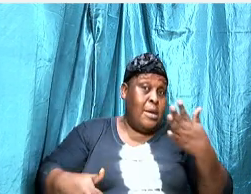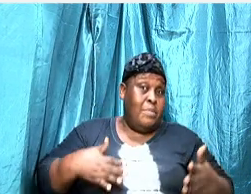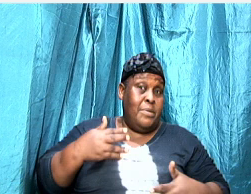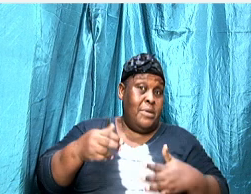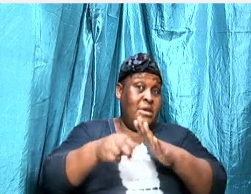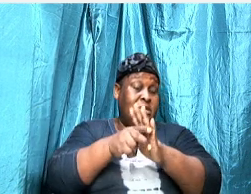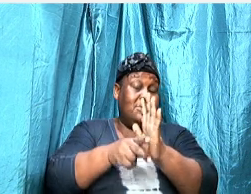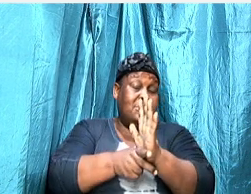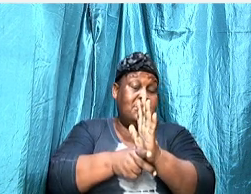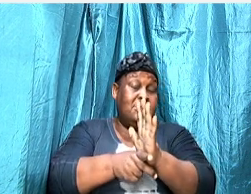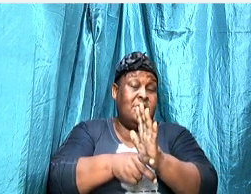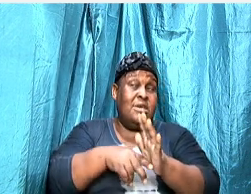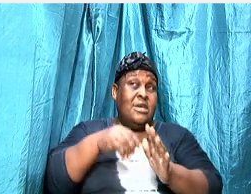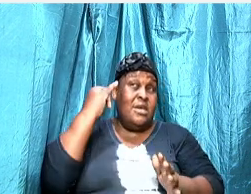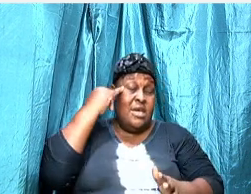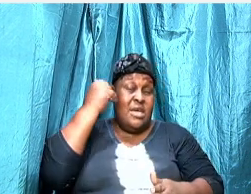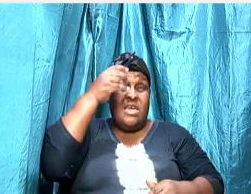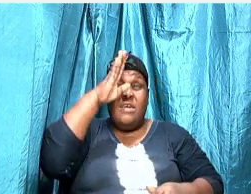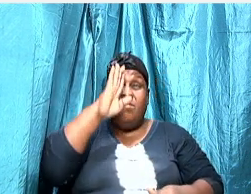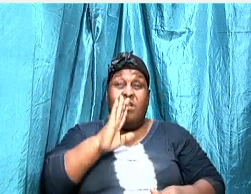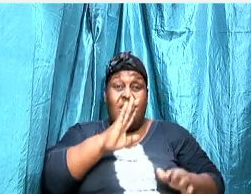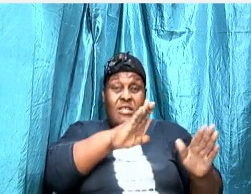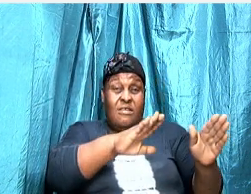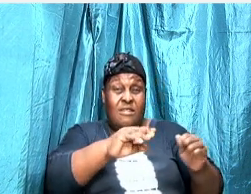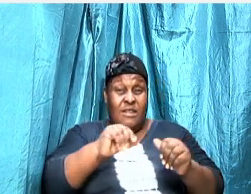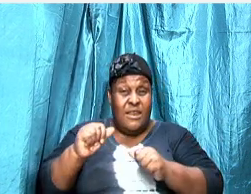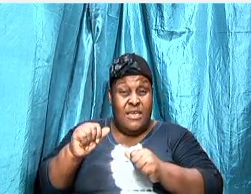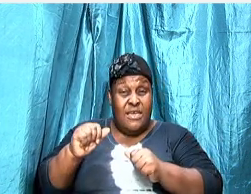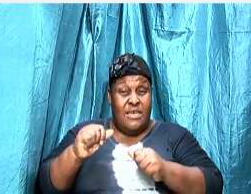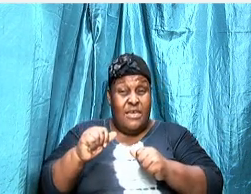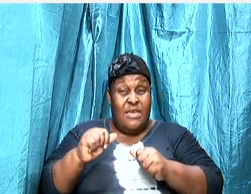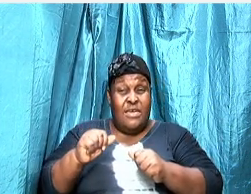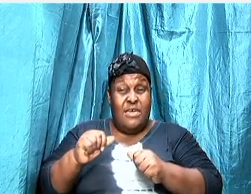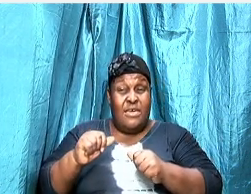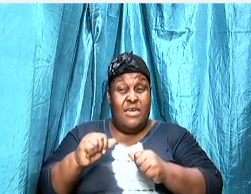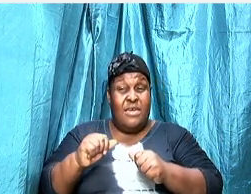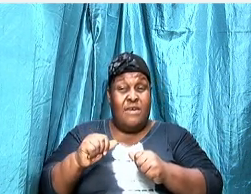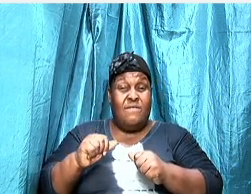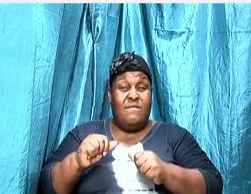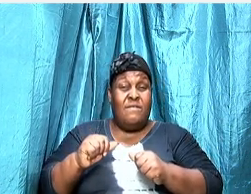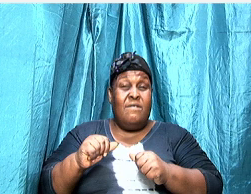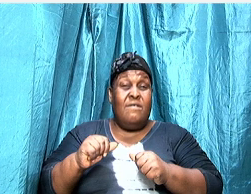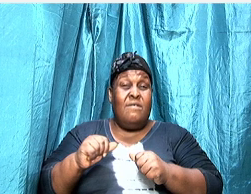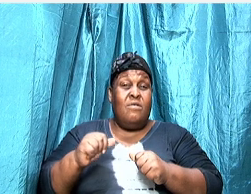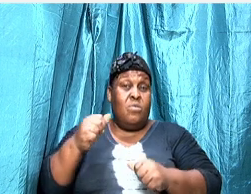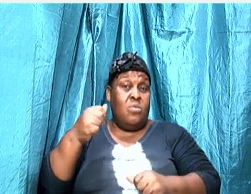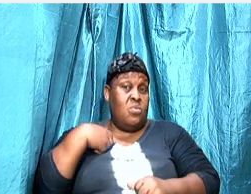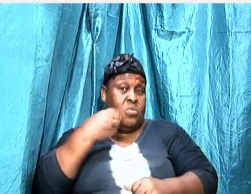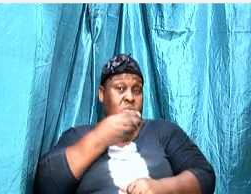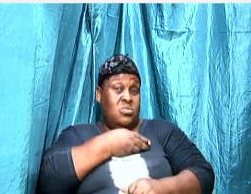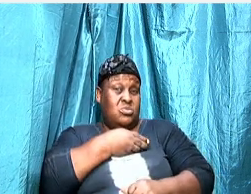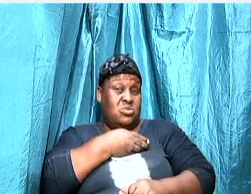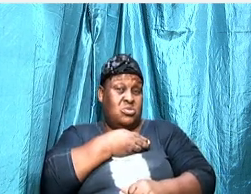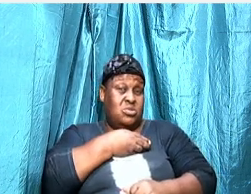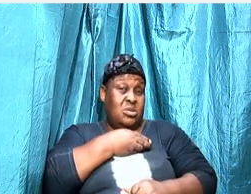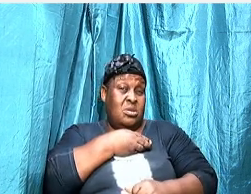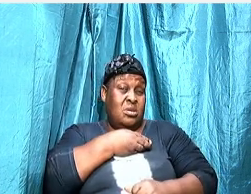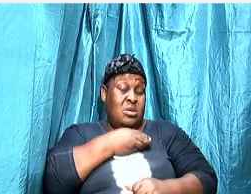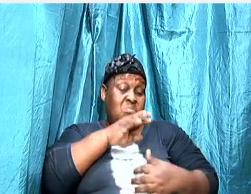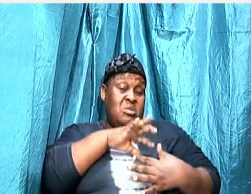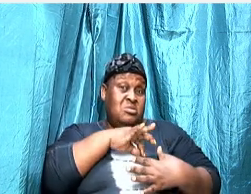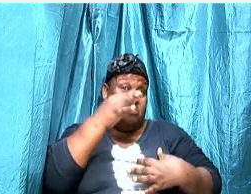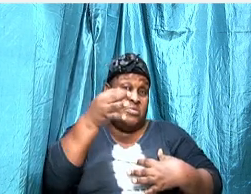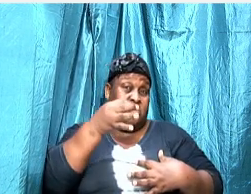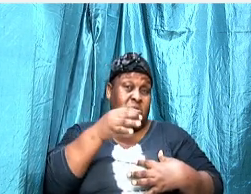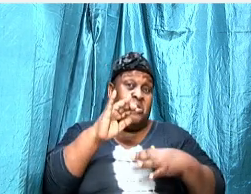God withdraw himself, his spirit, you know, we would be ashamed of some of the things that we'll do, as seen